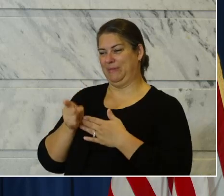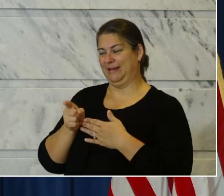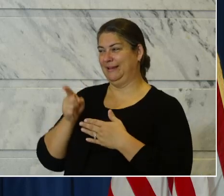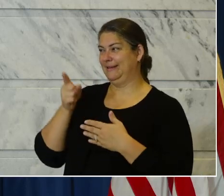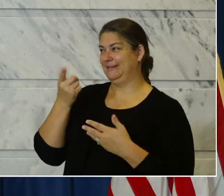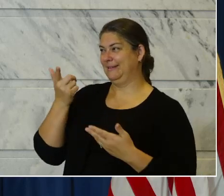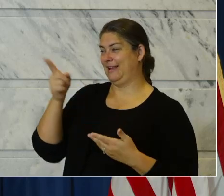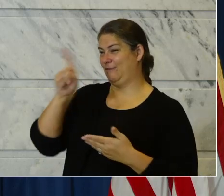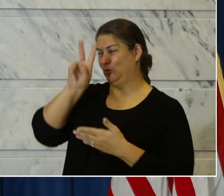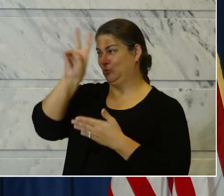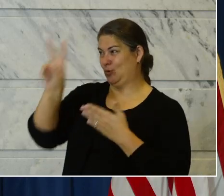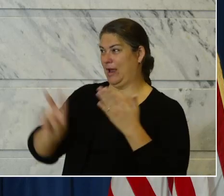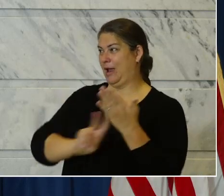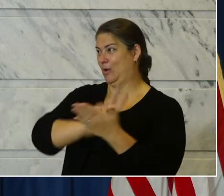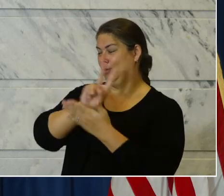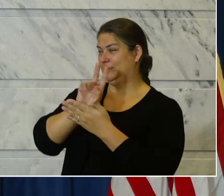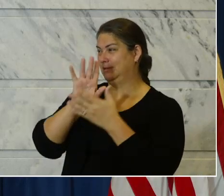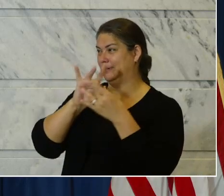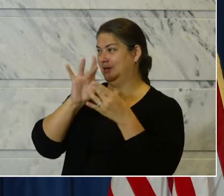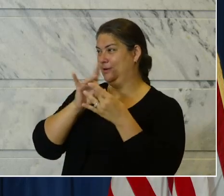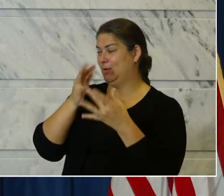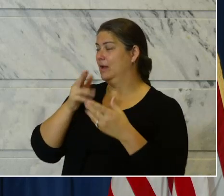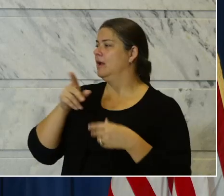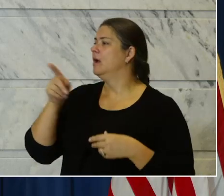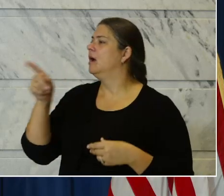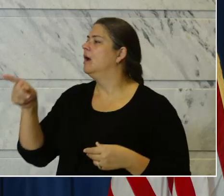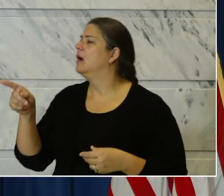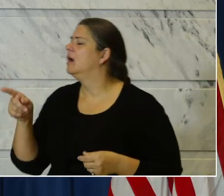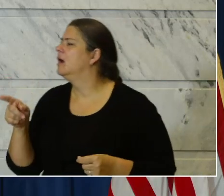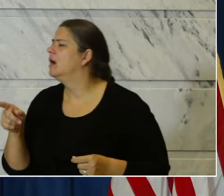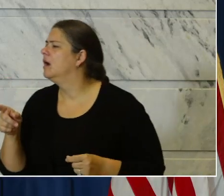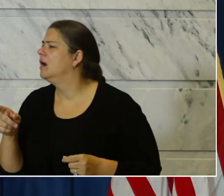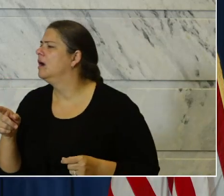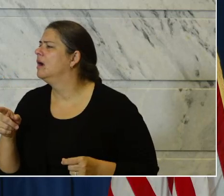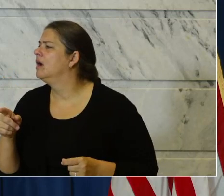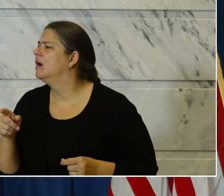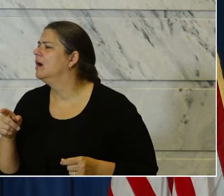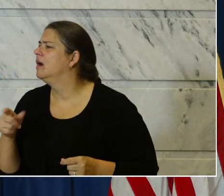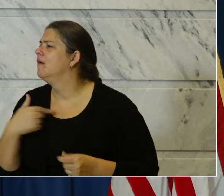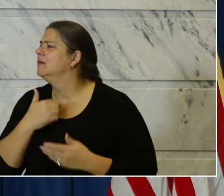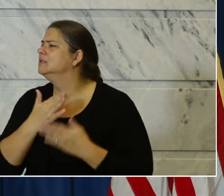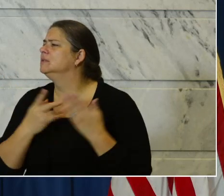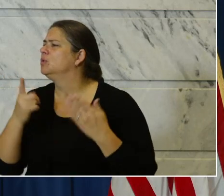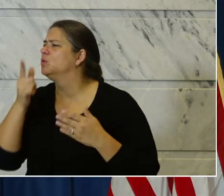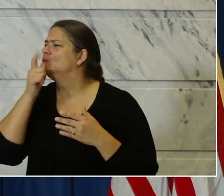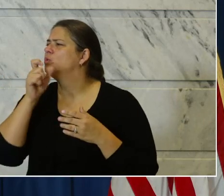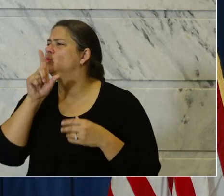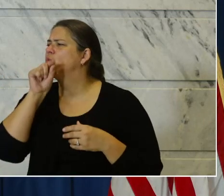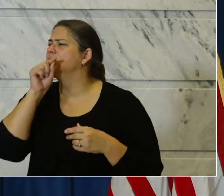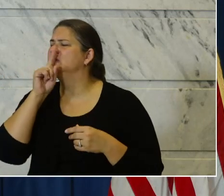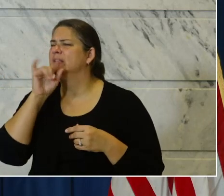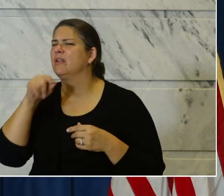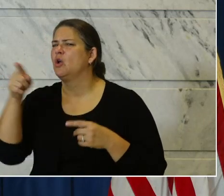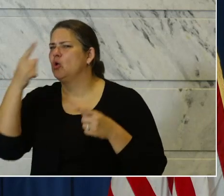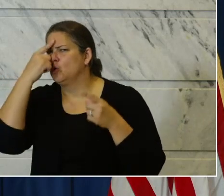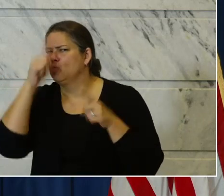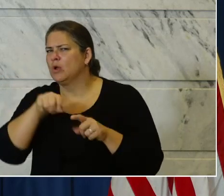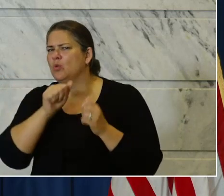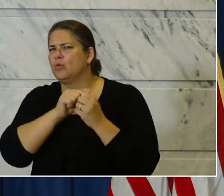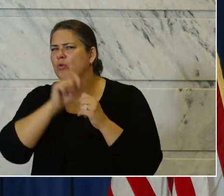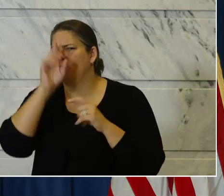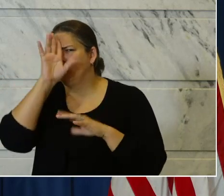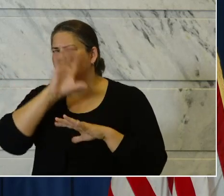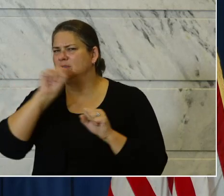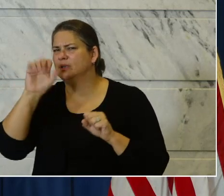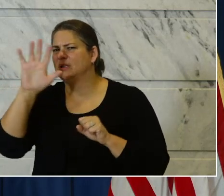the presidency. Apparently, we have no acceptable agrees with the president's position. When was the last time you spoke to the